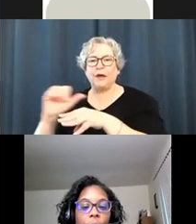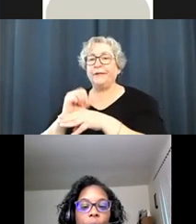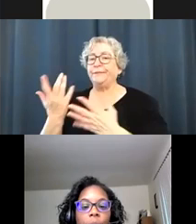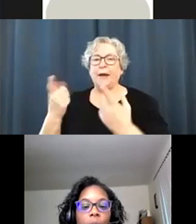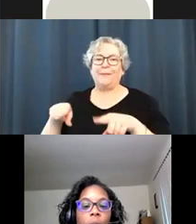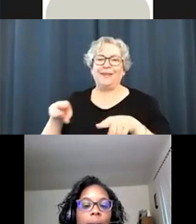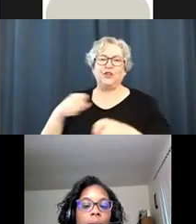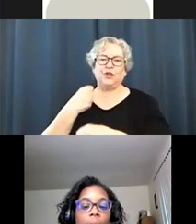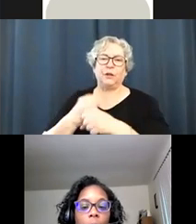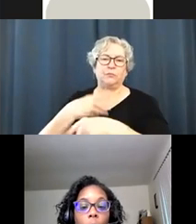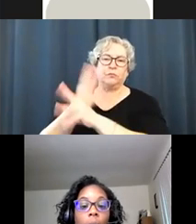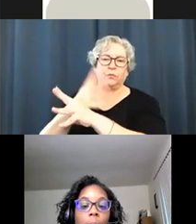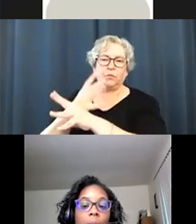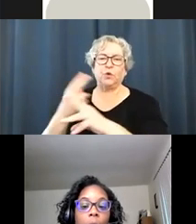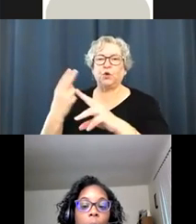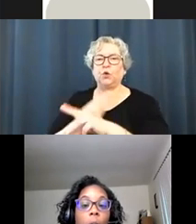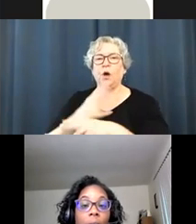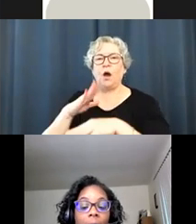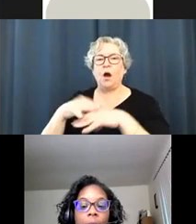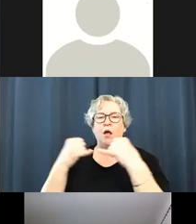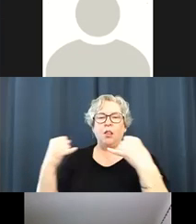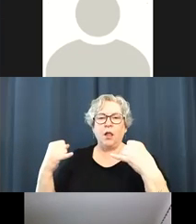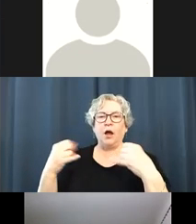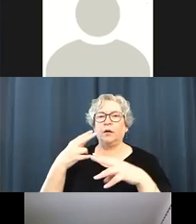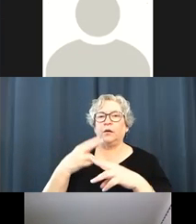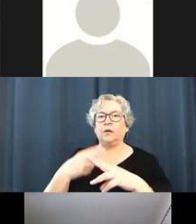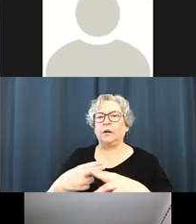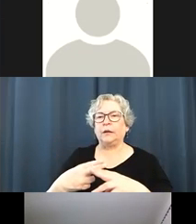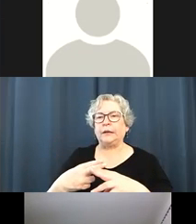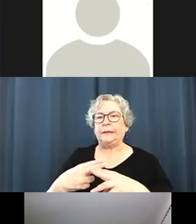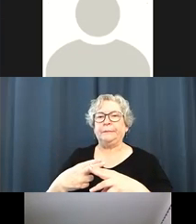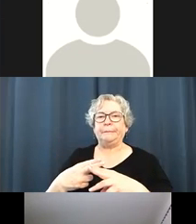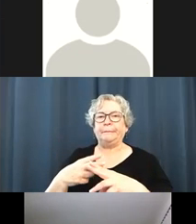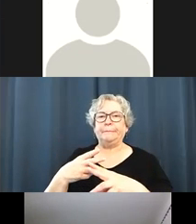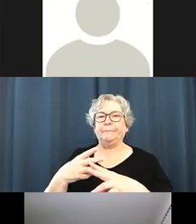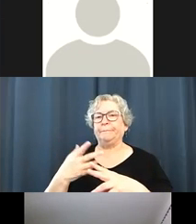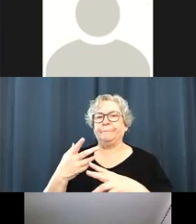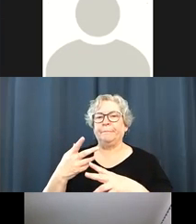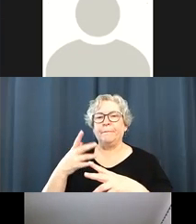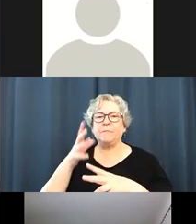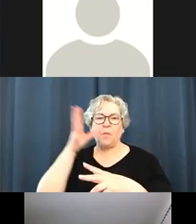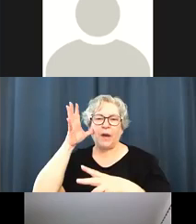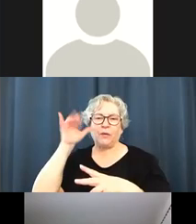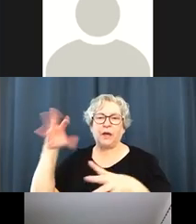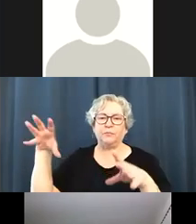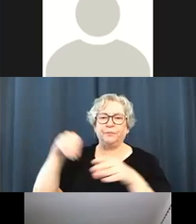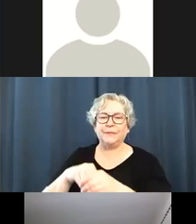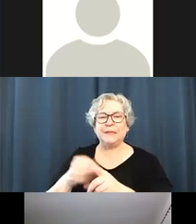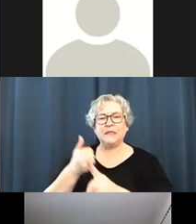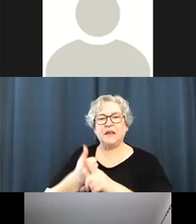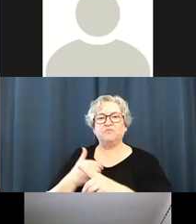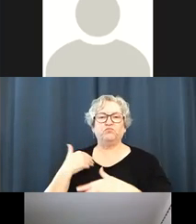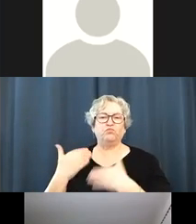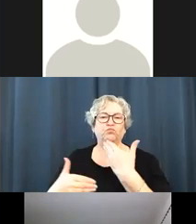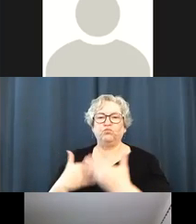this year. Utilizing an online platform called Thinkific, parents and professionals were able to participate in a self-paced training that